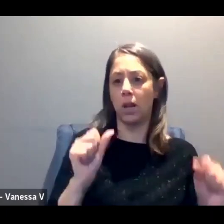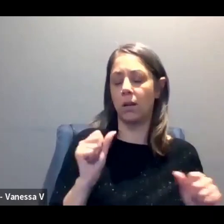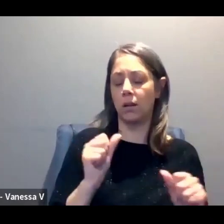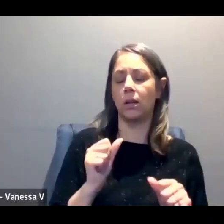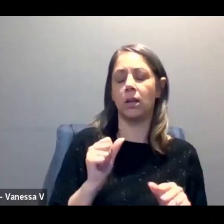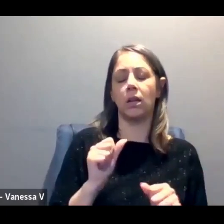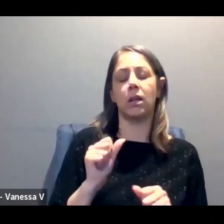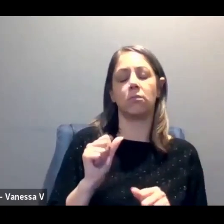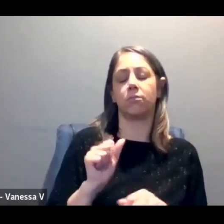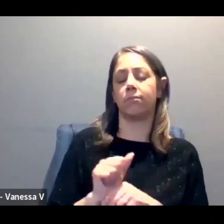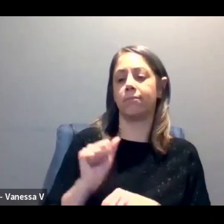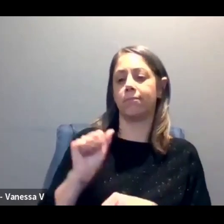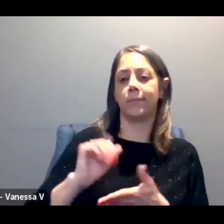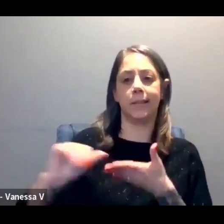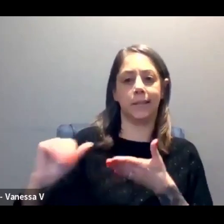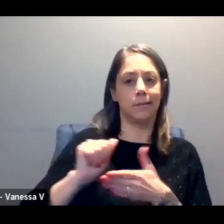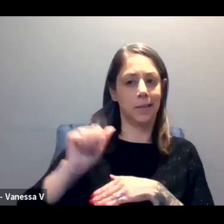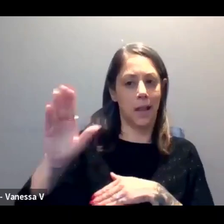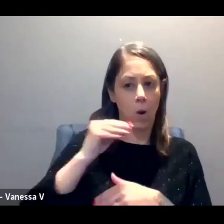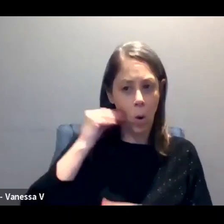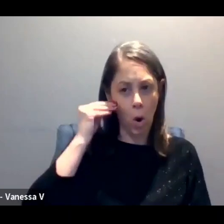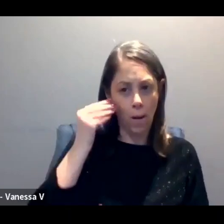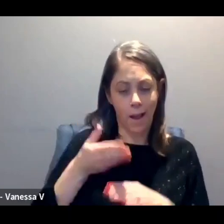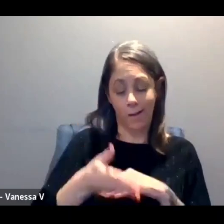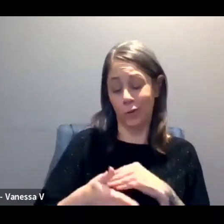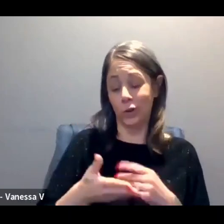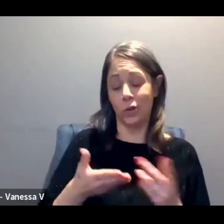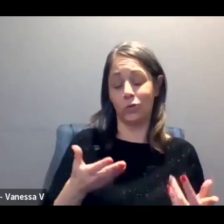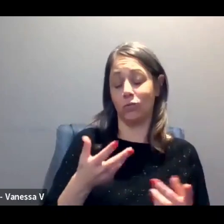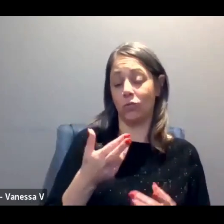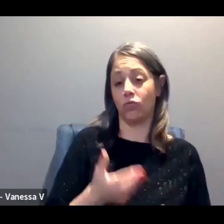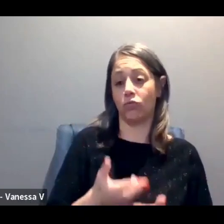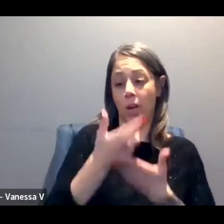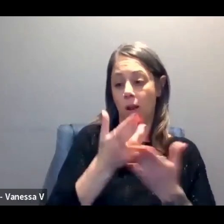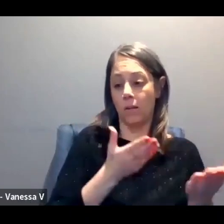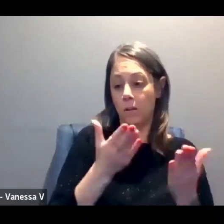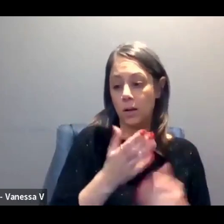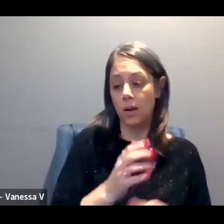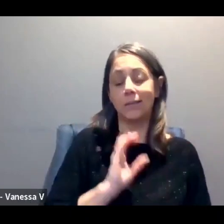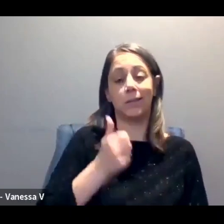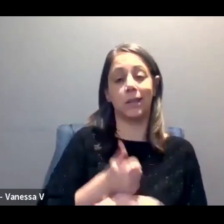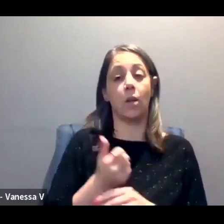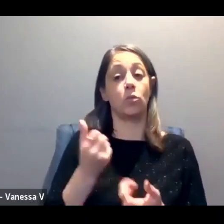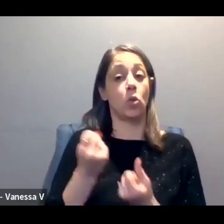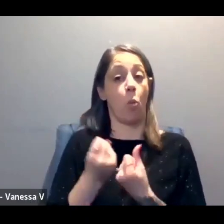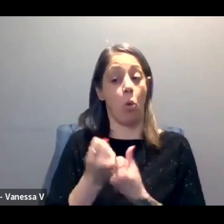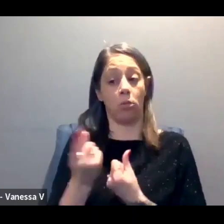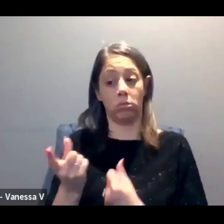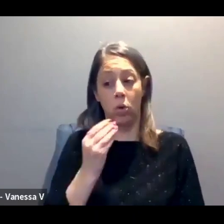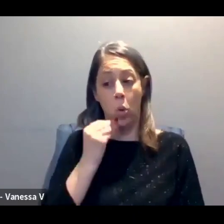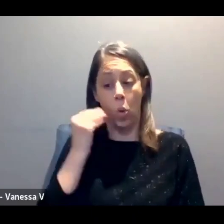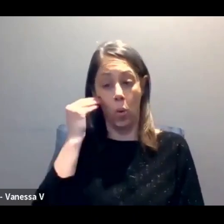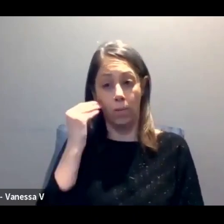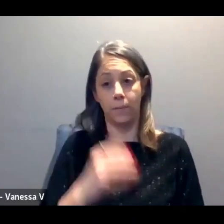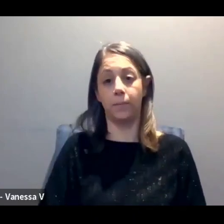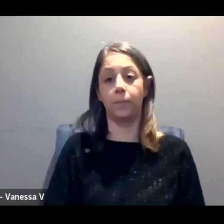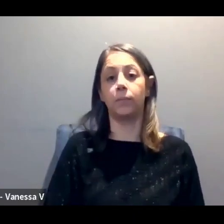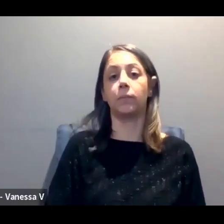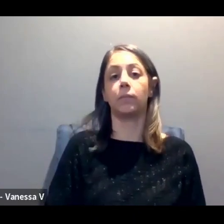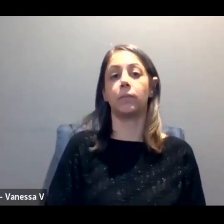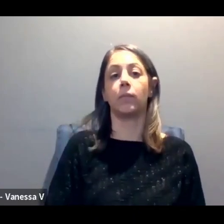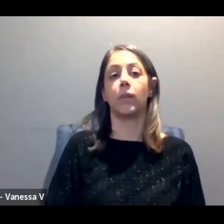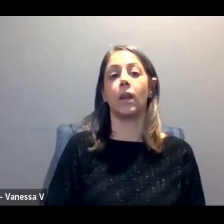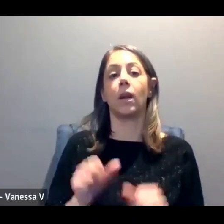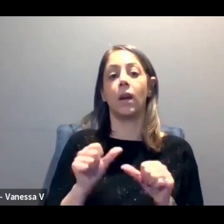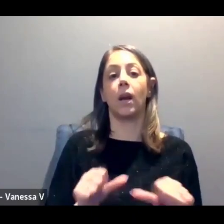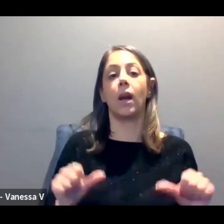back to their home after receiving, say, rehab services and setting up supports at home. And the Area Agency